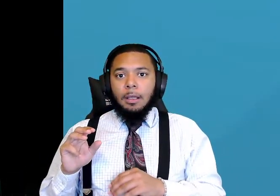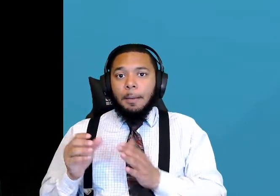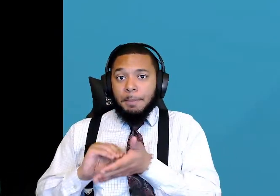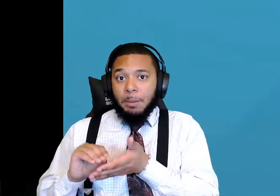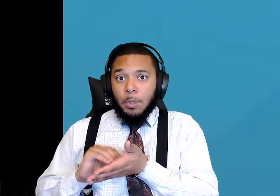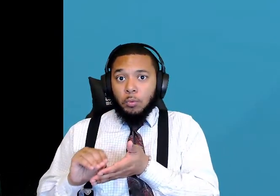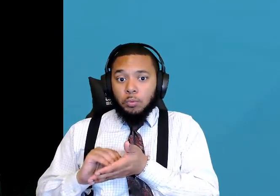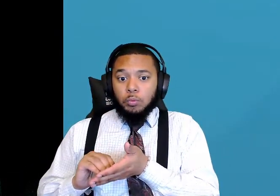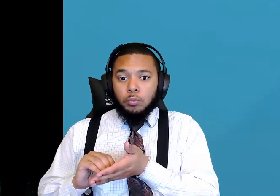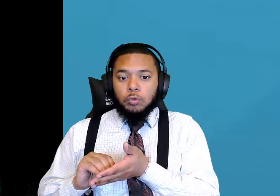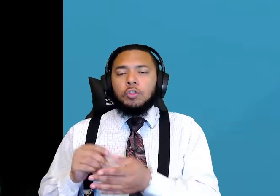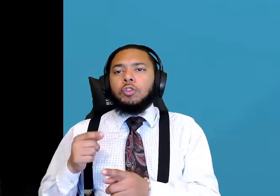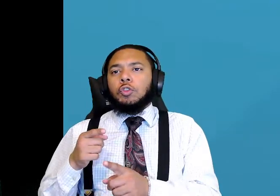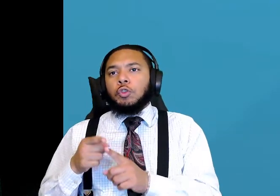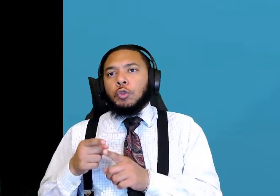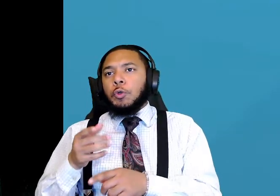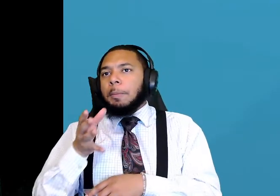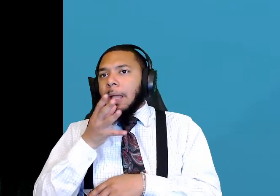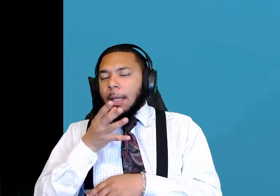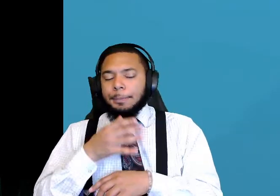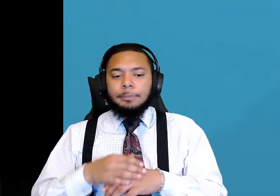Ma. Signature,